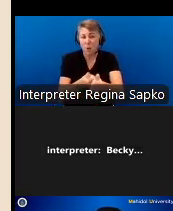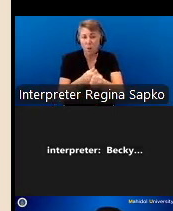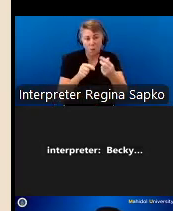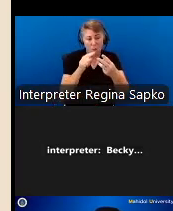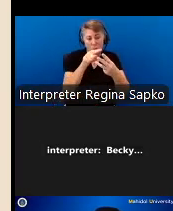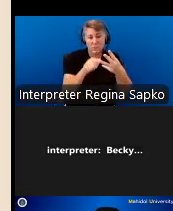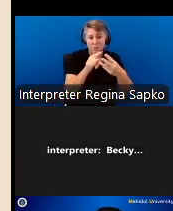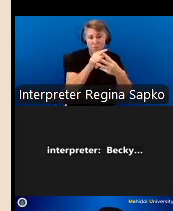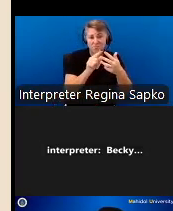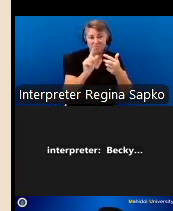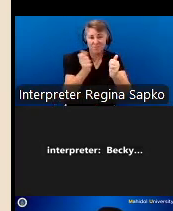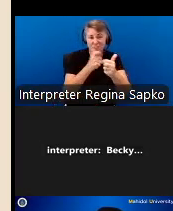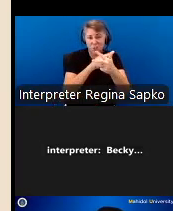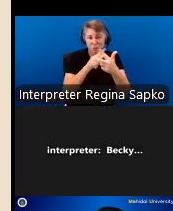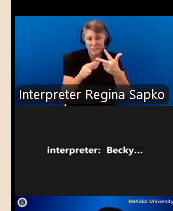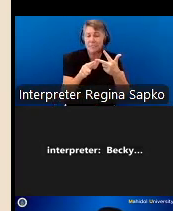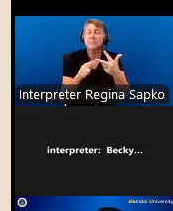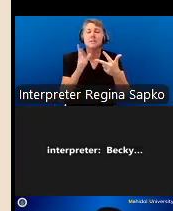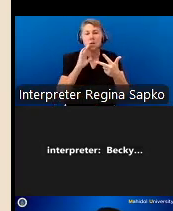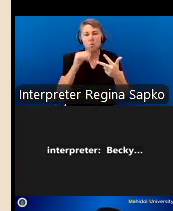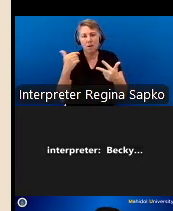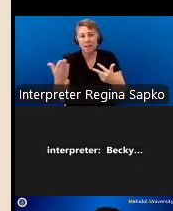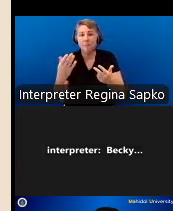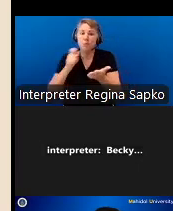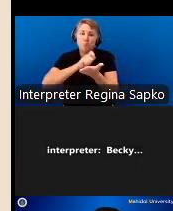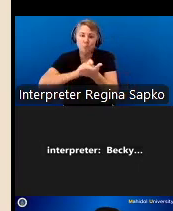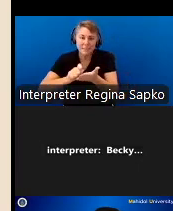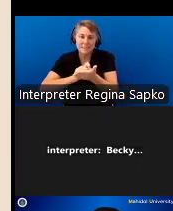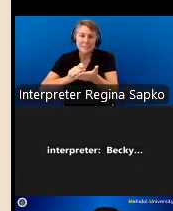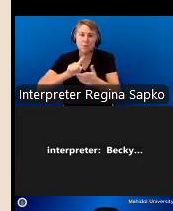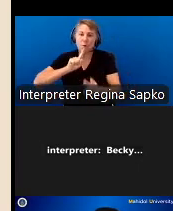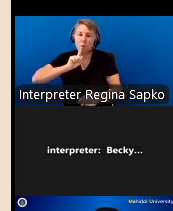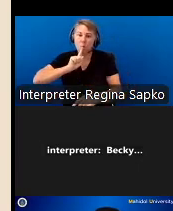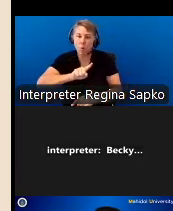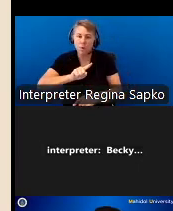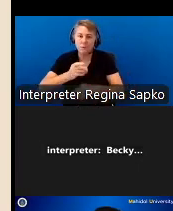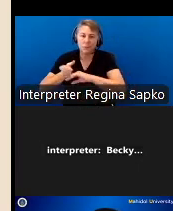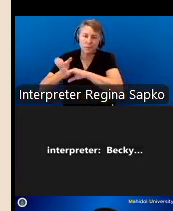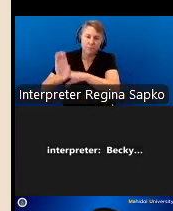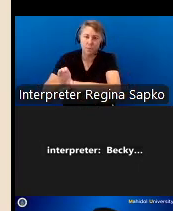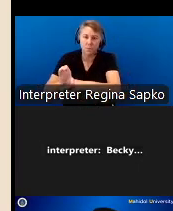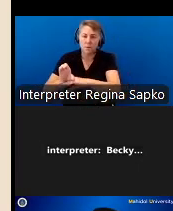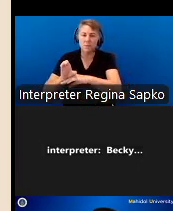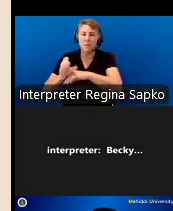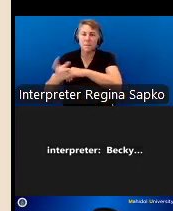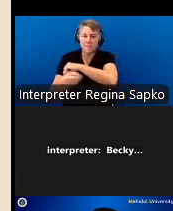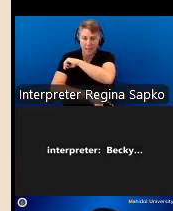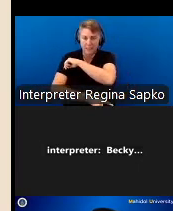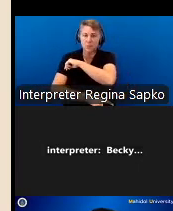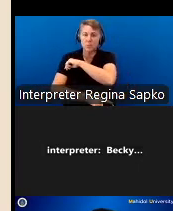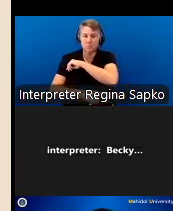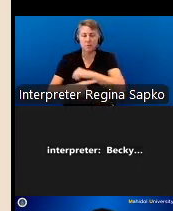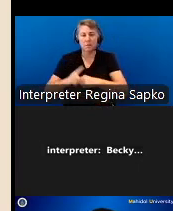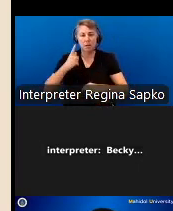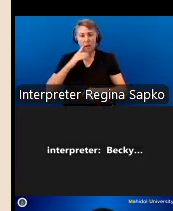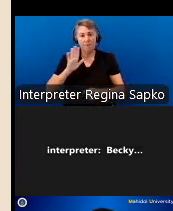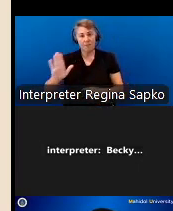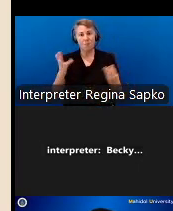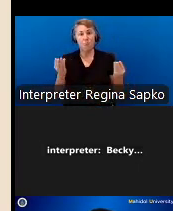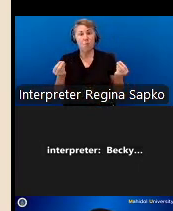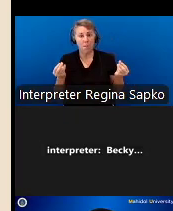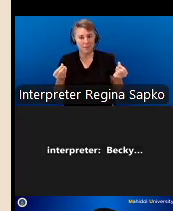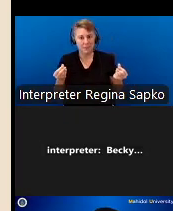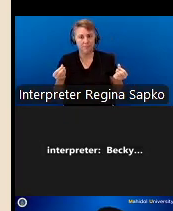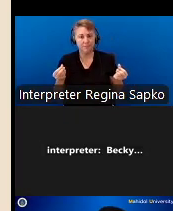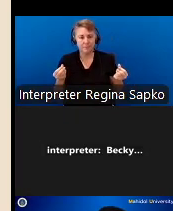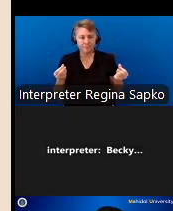above will be issued a written order to enforce garnishment of their property. This statement